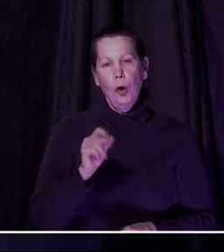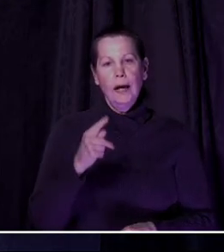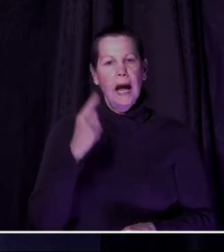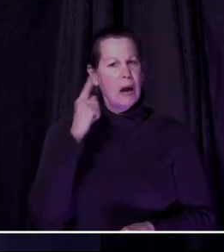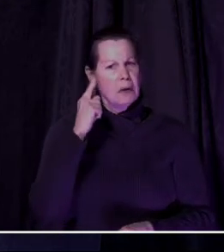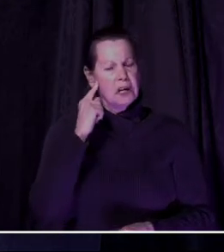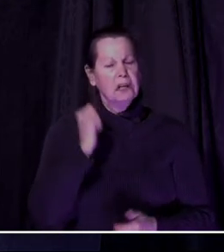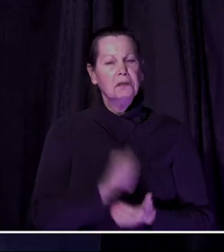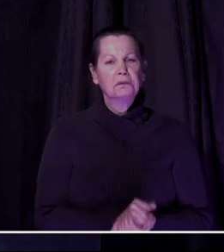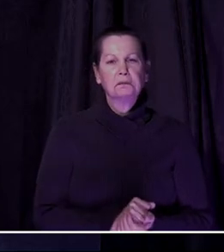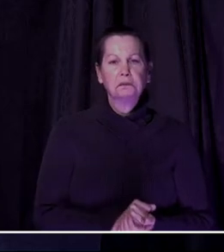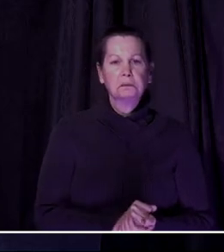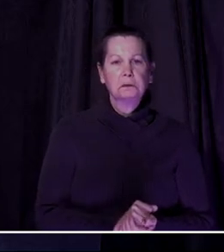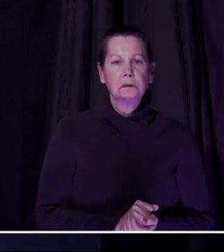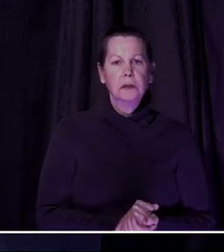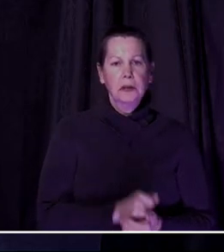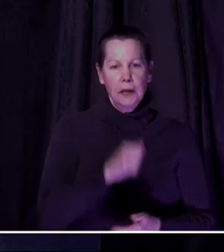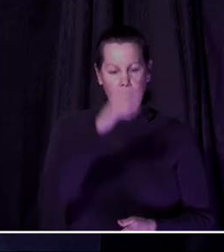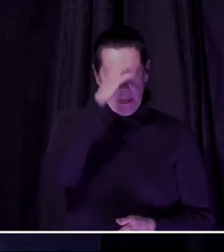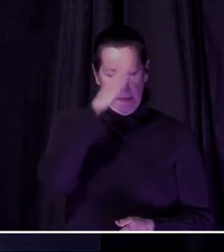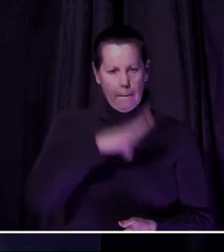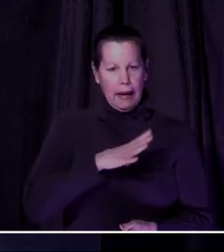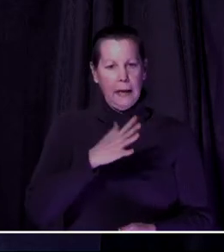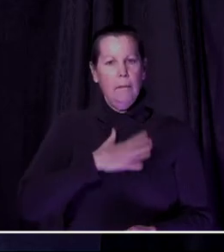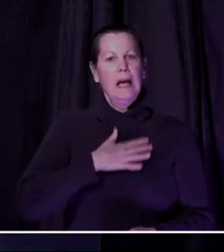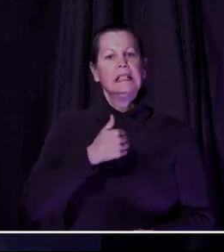hear the man myself.